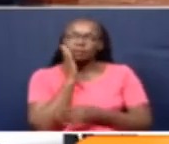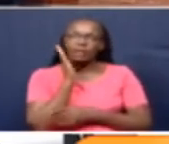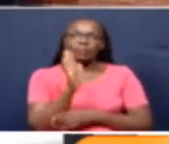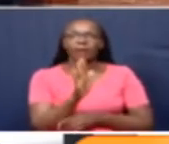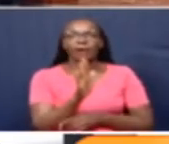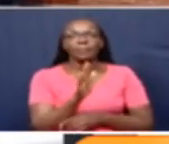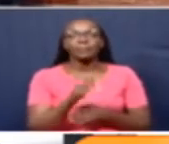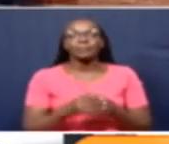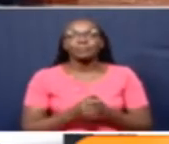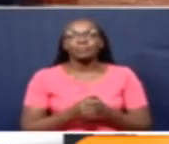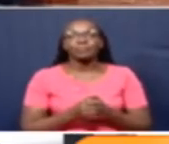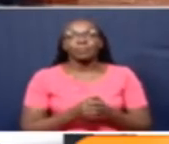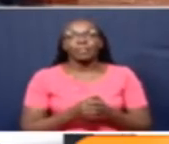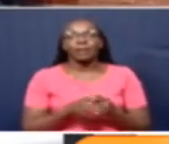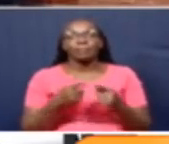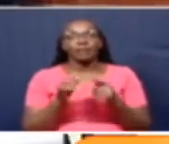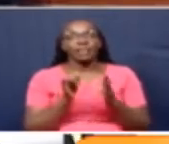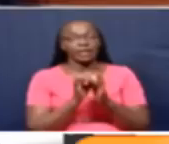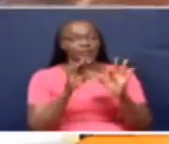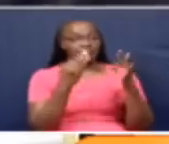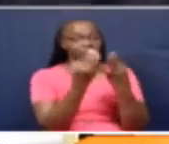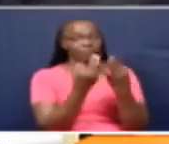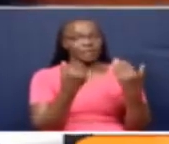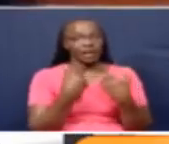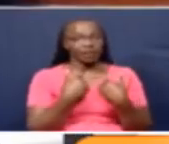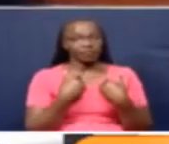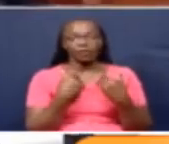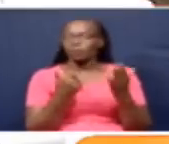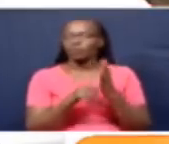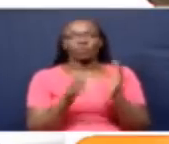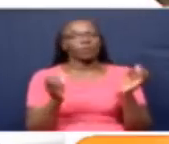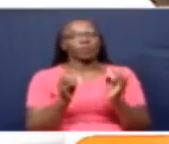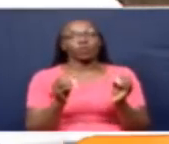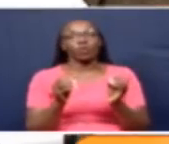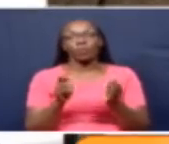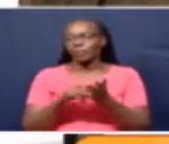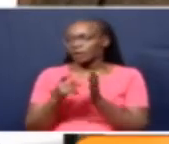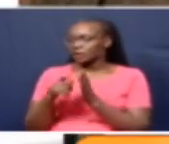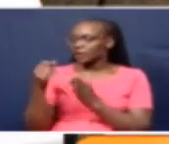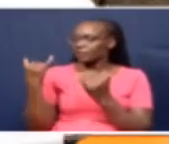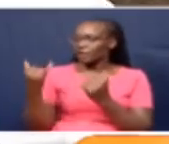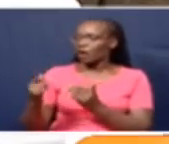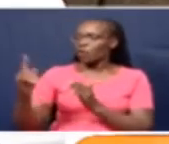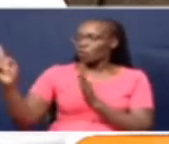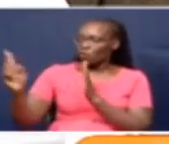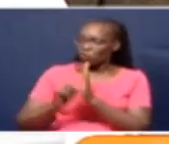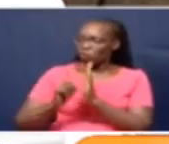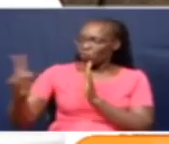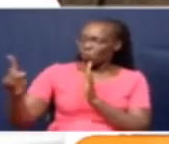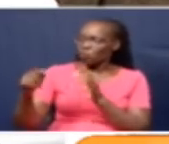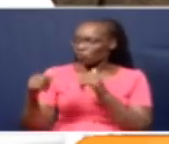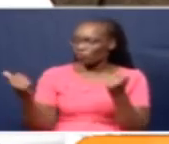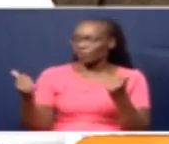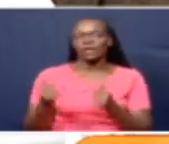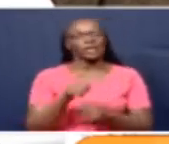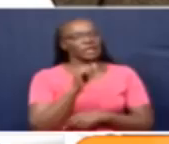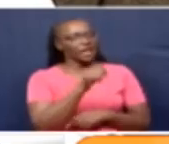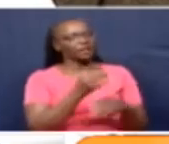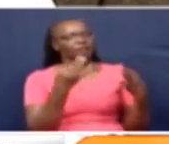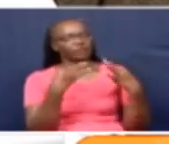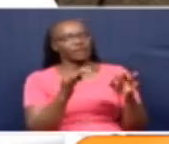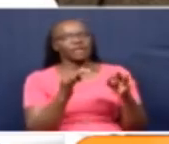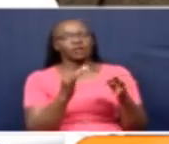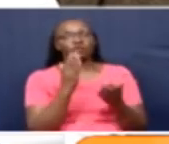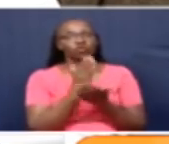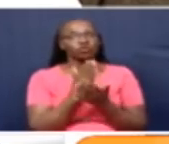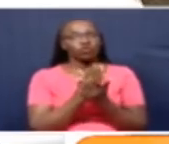But that's the family I have. So now, no problem now. She just walks right in. Walks right. The Burundians and the, I tell you, Uhuru,